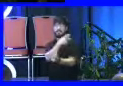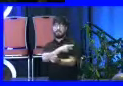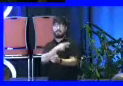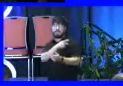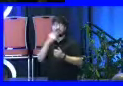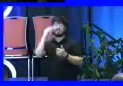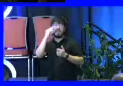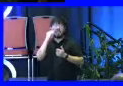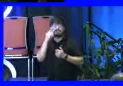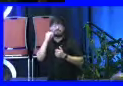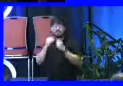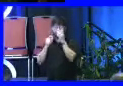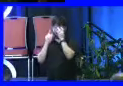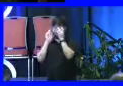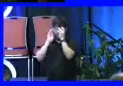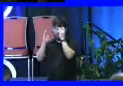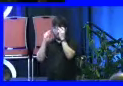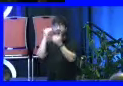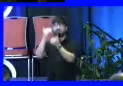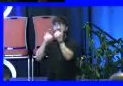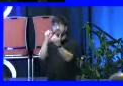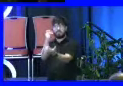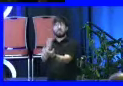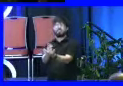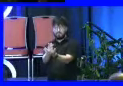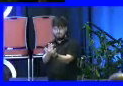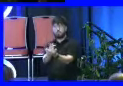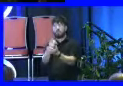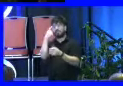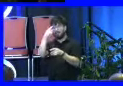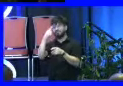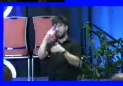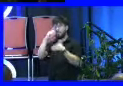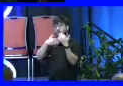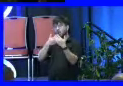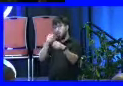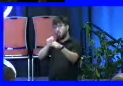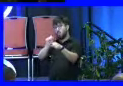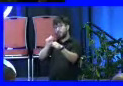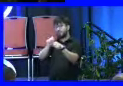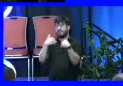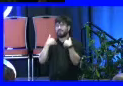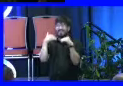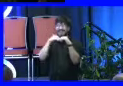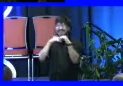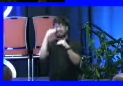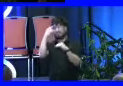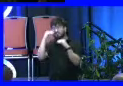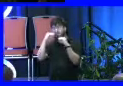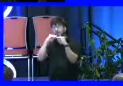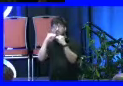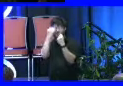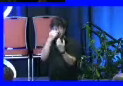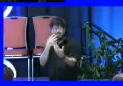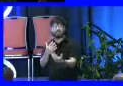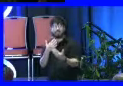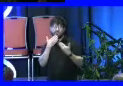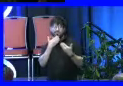the story you shared will be improved by frontline workers having access to, sort of more information. So thank you for those